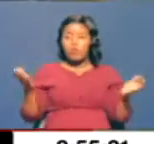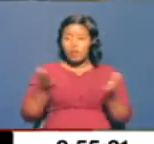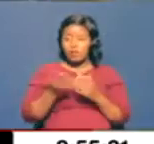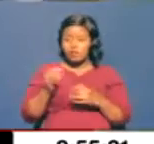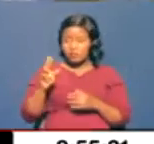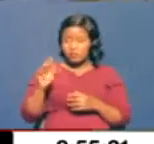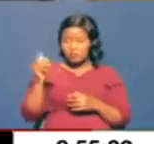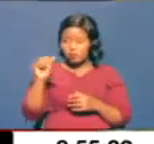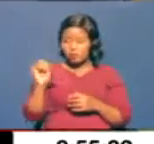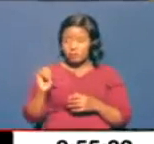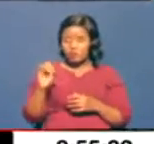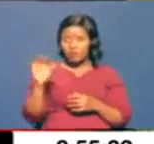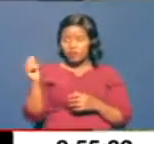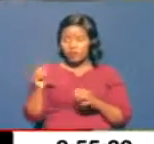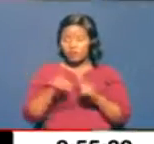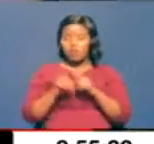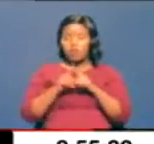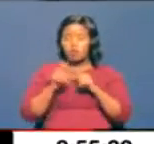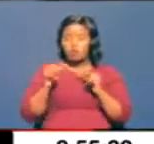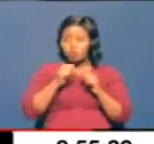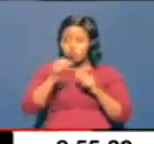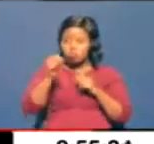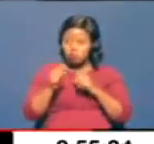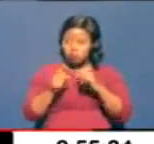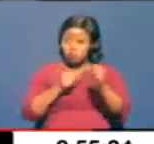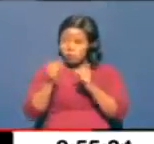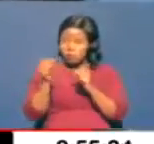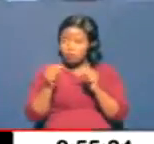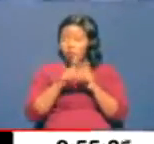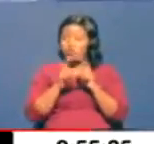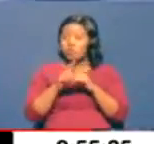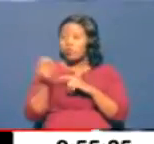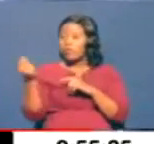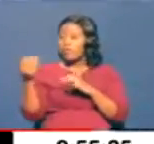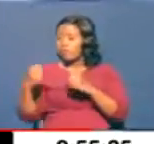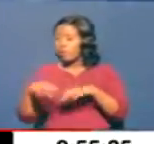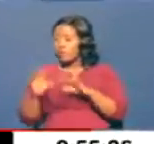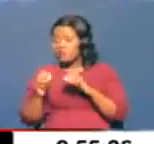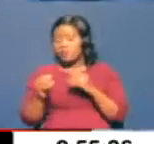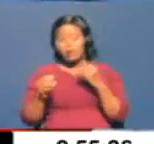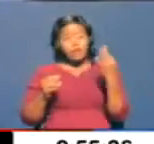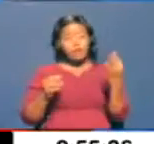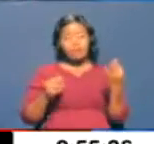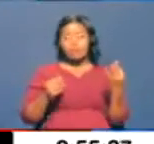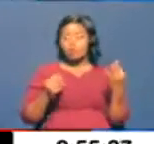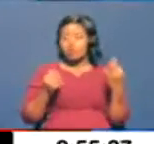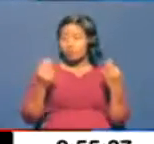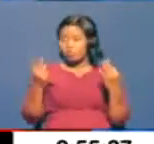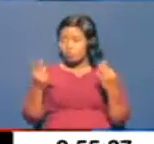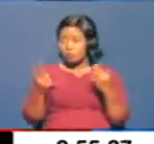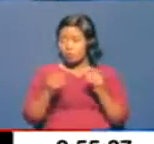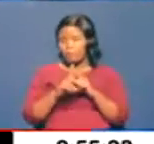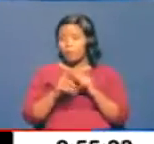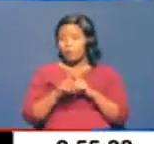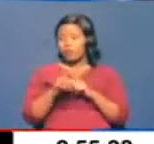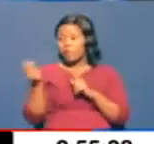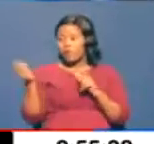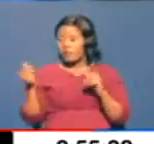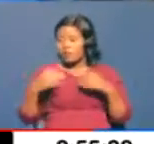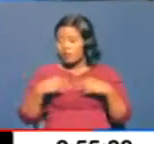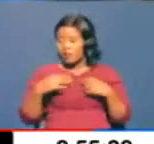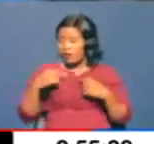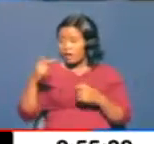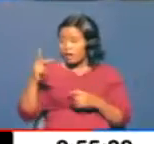Ramogi trounced Ashish Duadi, while heavyweight Frederick Onyango lost 3-2 to Michael Epidling of Luxembourg. Flyweight Kevin Miner